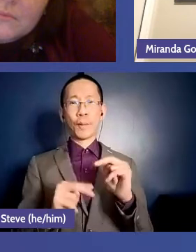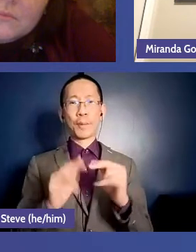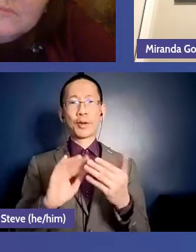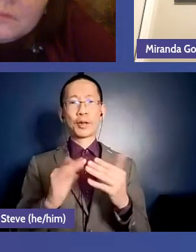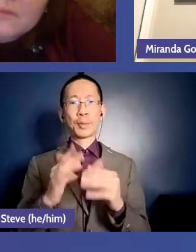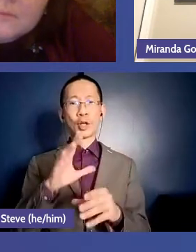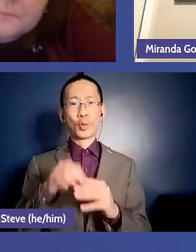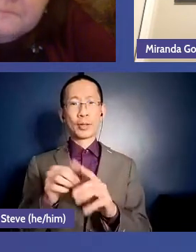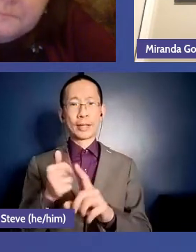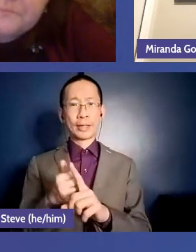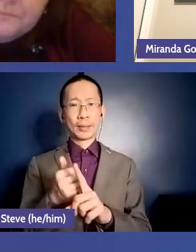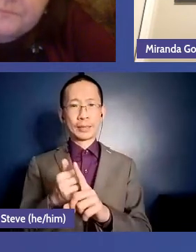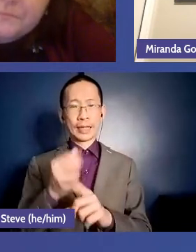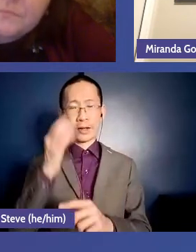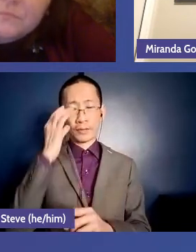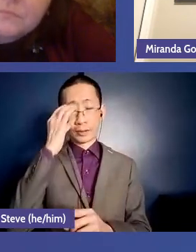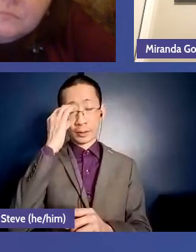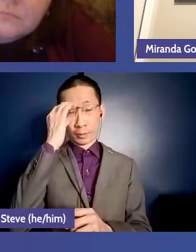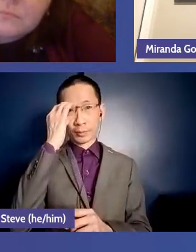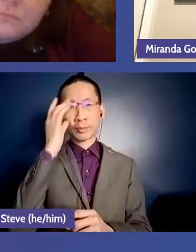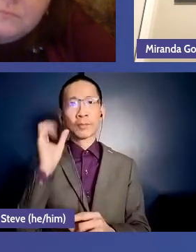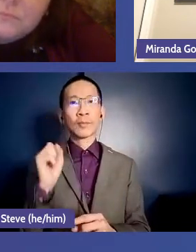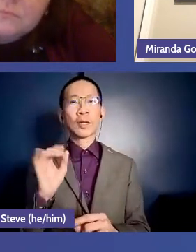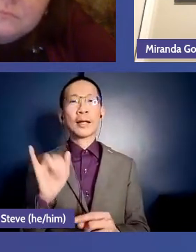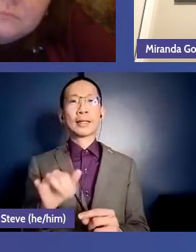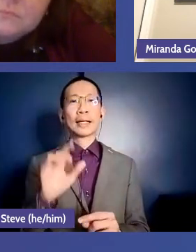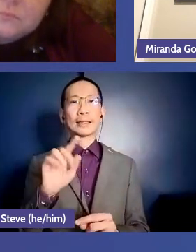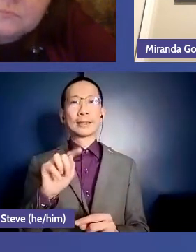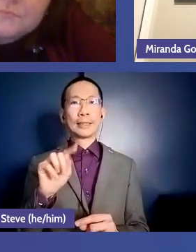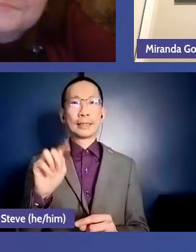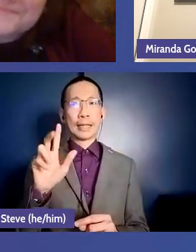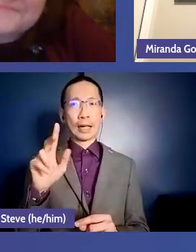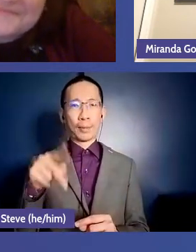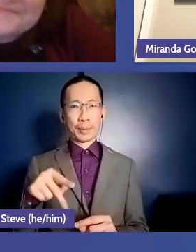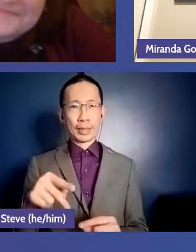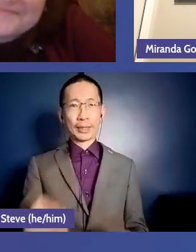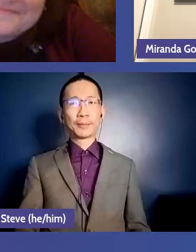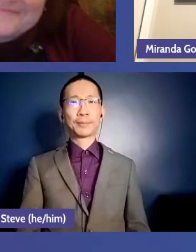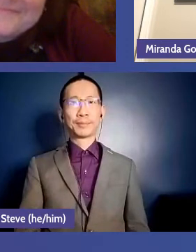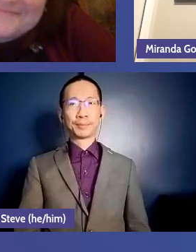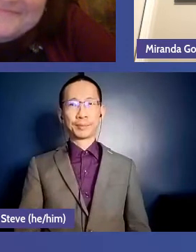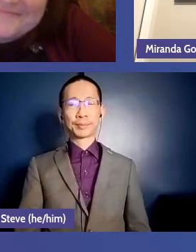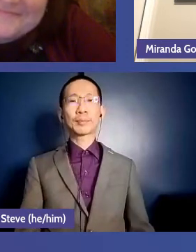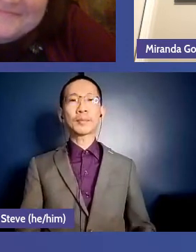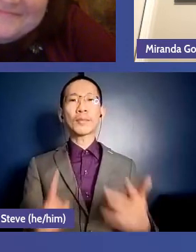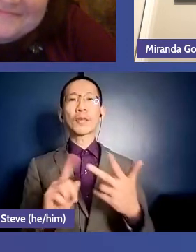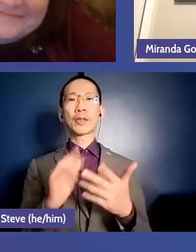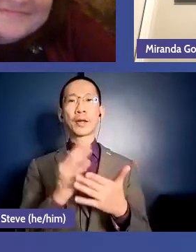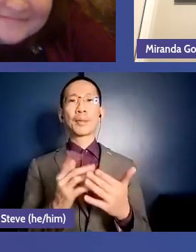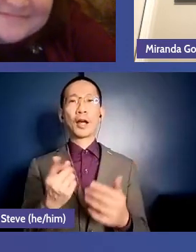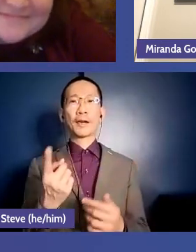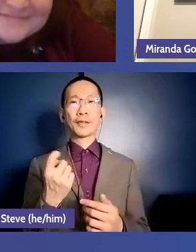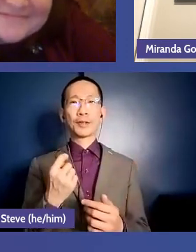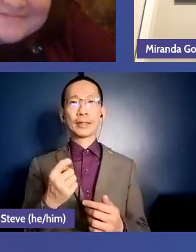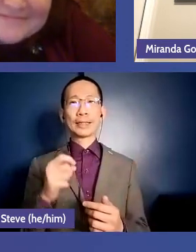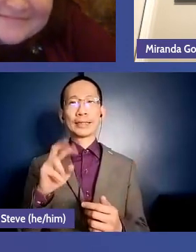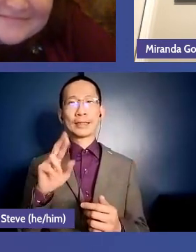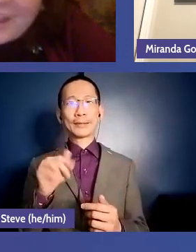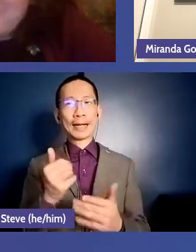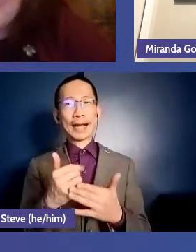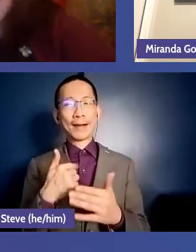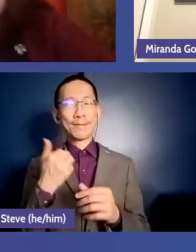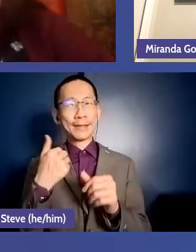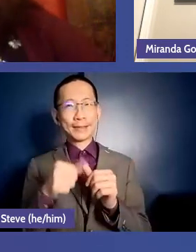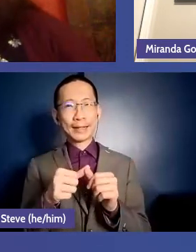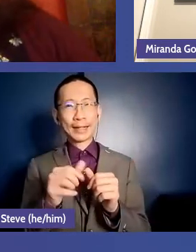within themselves. So that's TTLP. The third part of the question, Ronnie, sorry, remind me.